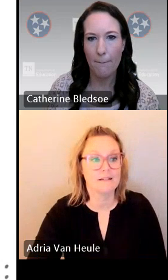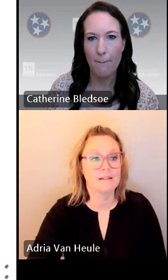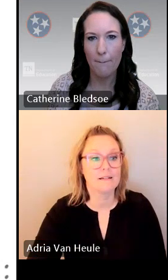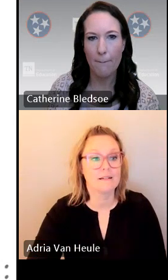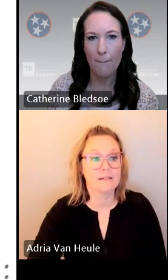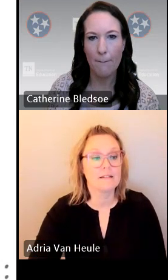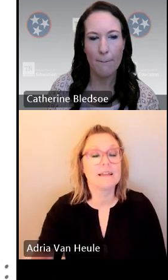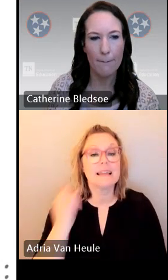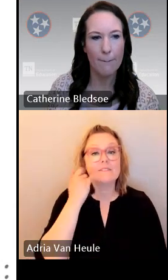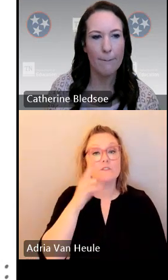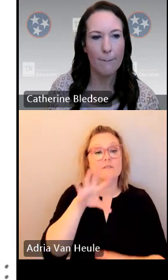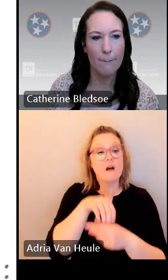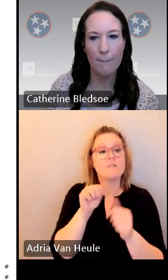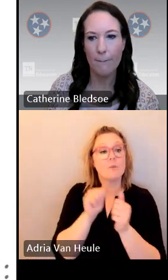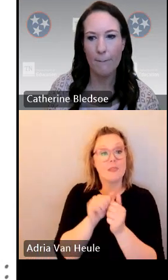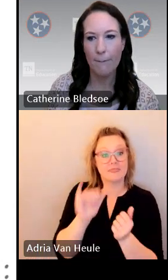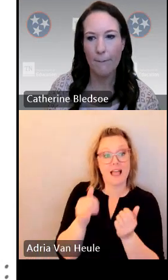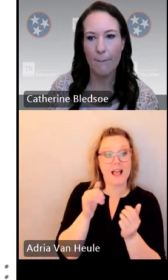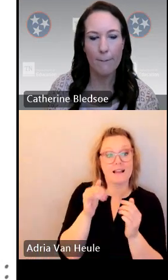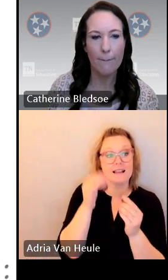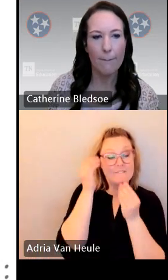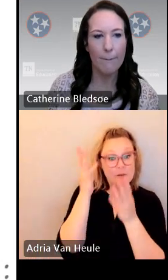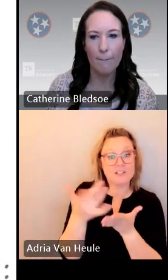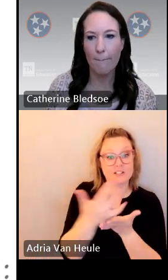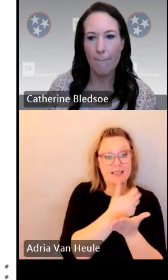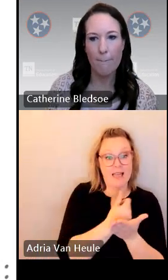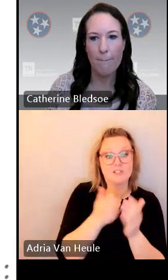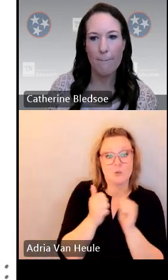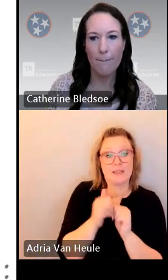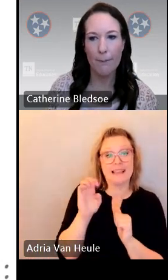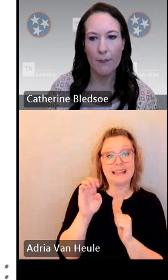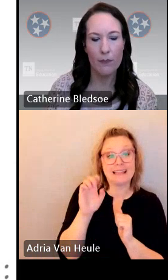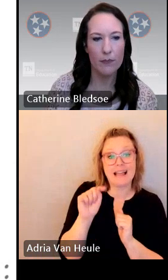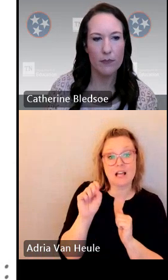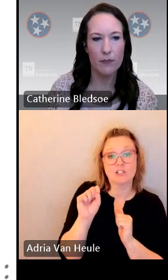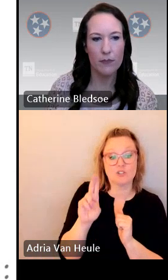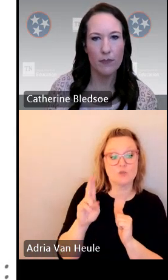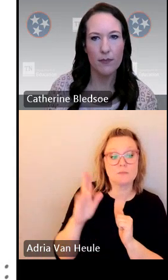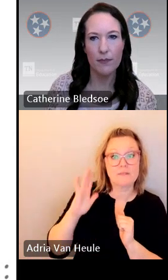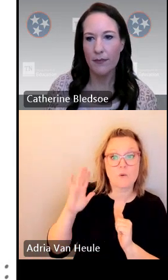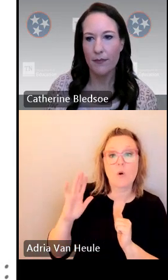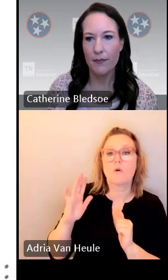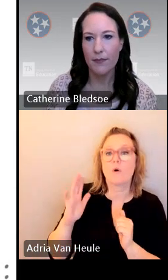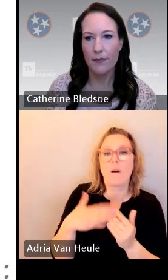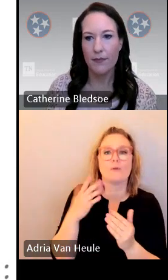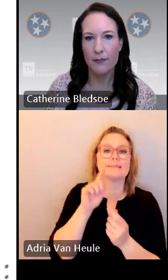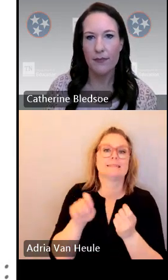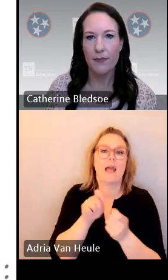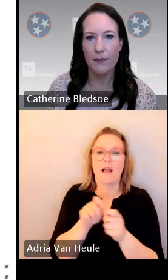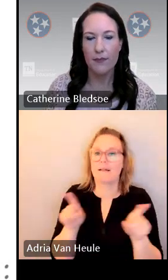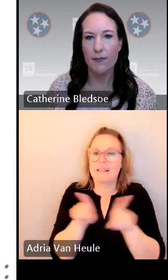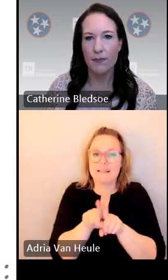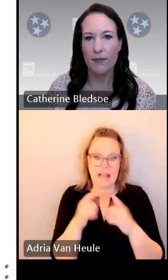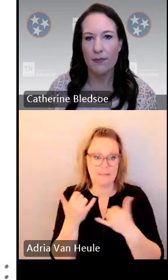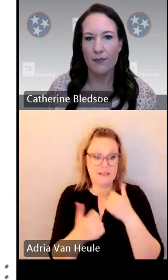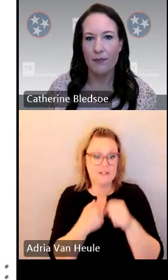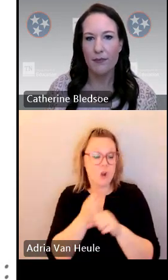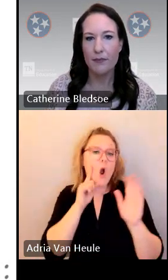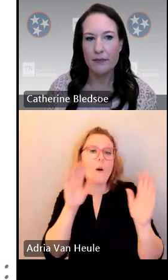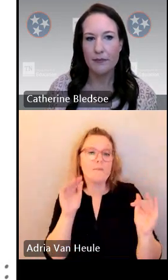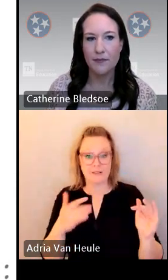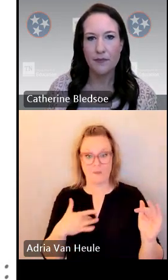past with ETSU, the procedures this year are almost exactly the same. So this will hopefully feel familiar, but if you're new